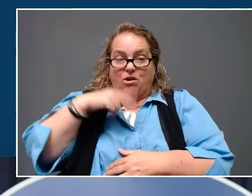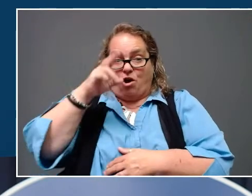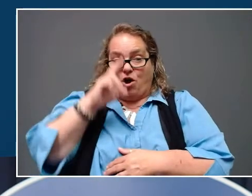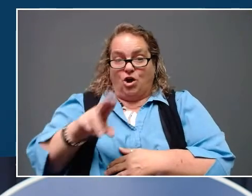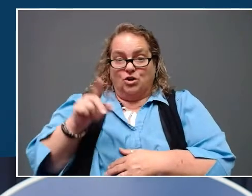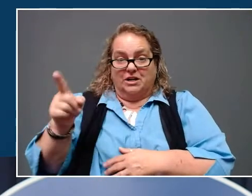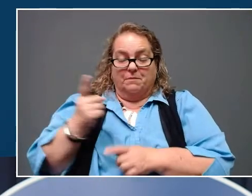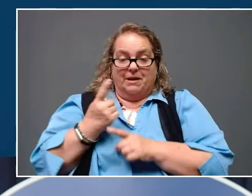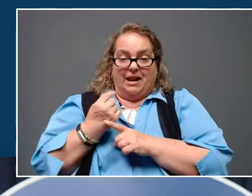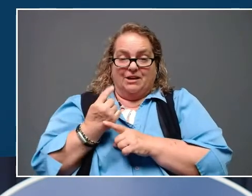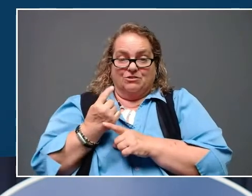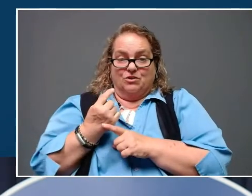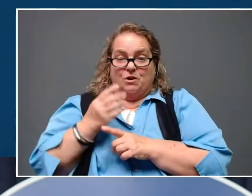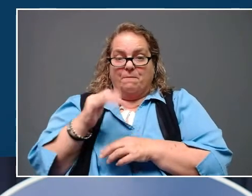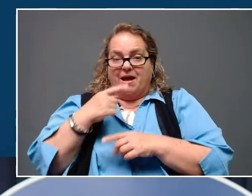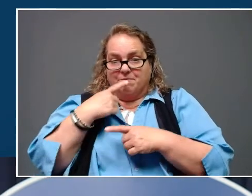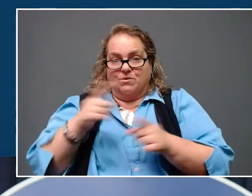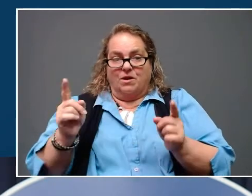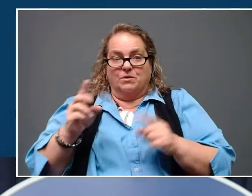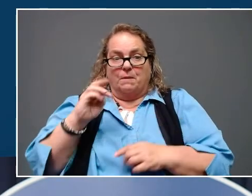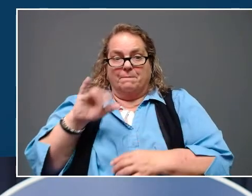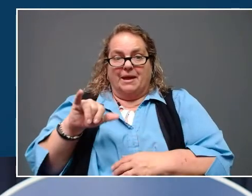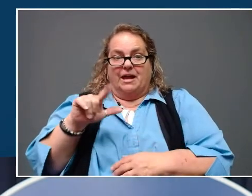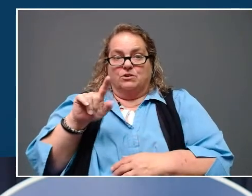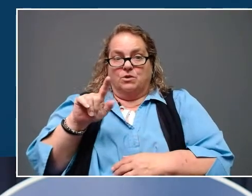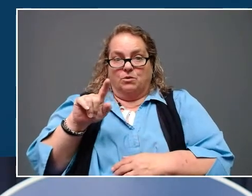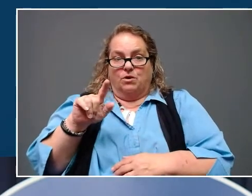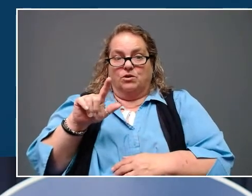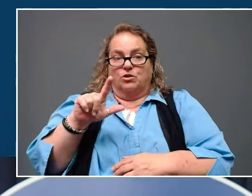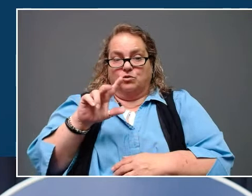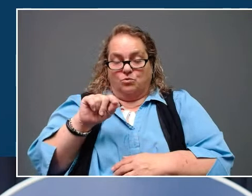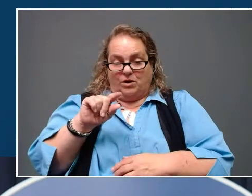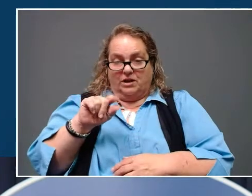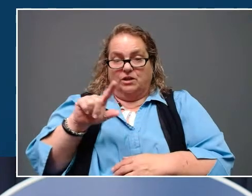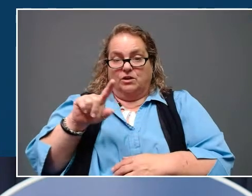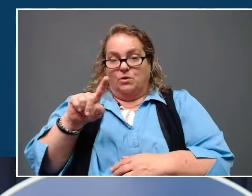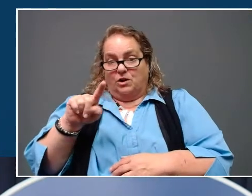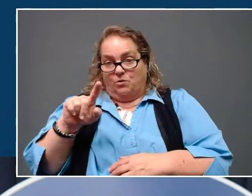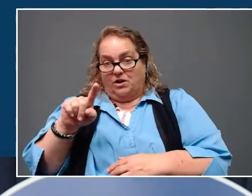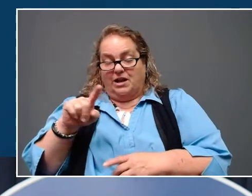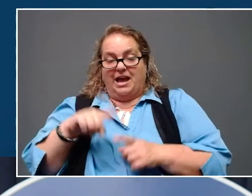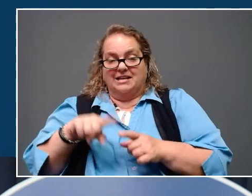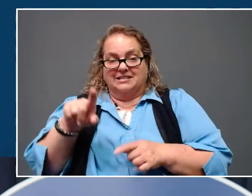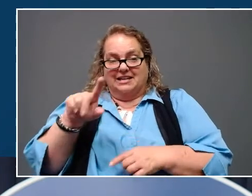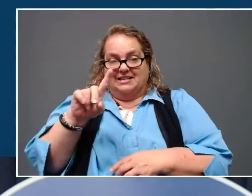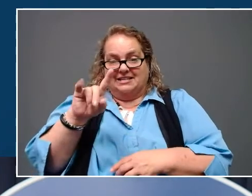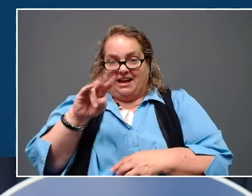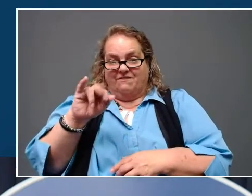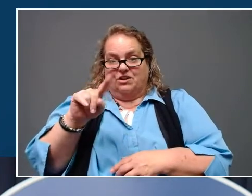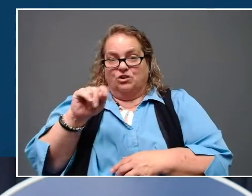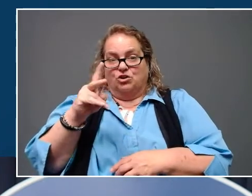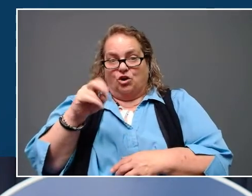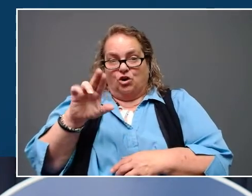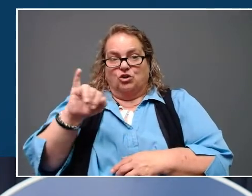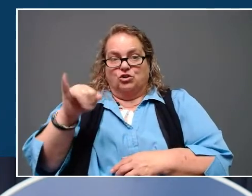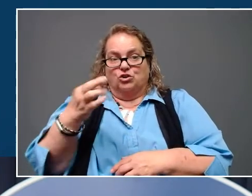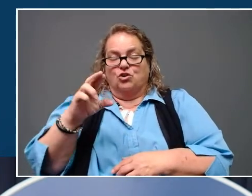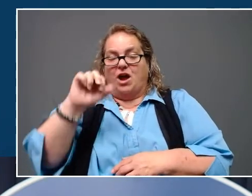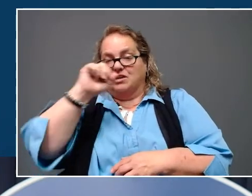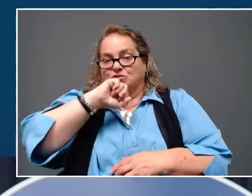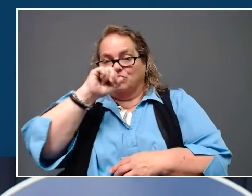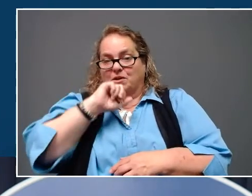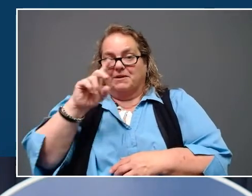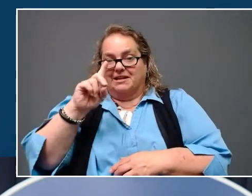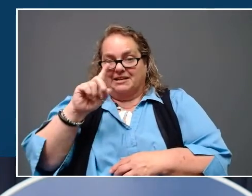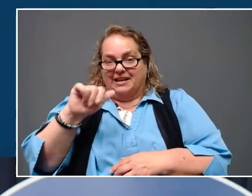by proclaiming May 21, 2021 as David Turner Jr. Ice Cream Day in the Commonwealth. Strawberry was his